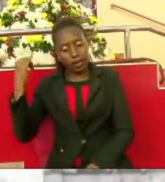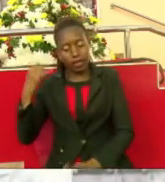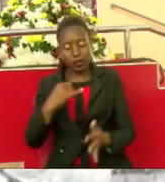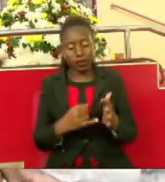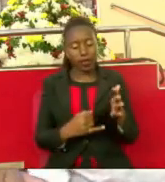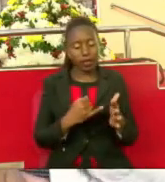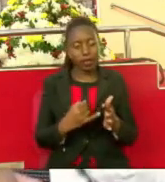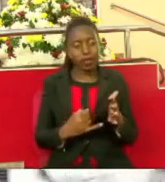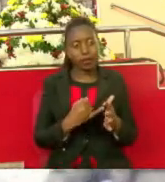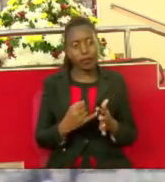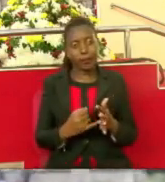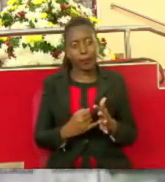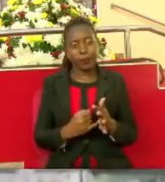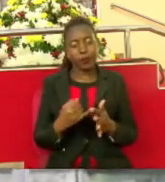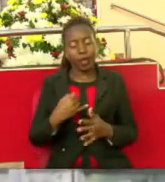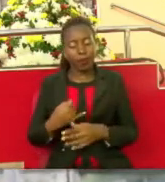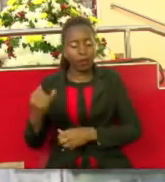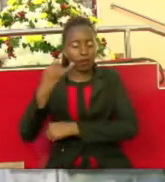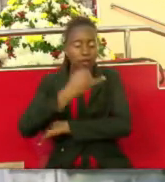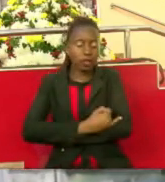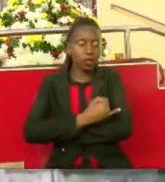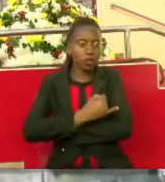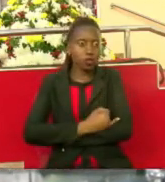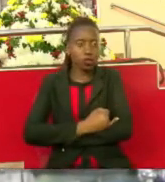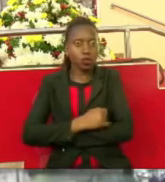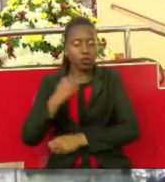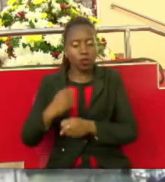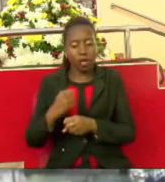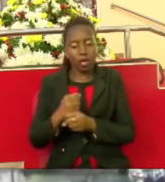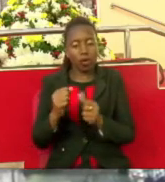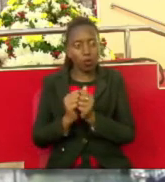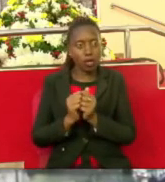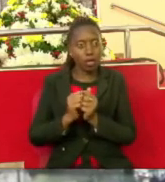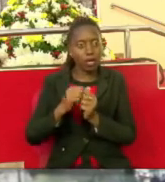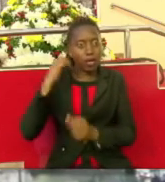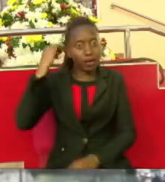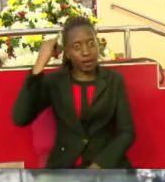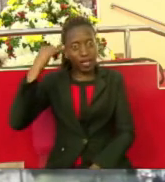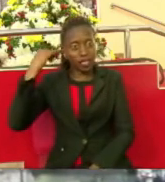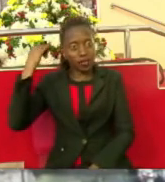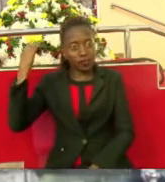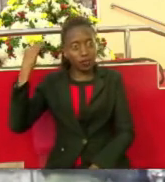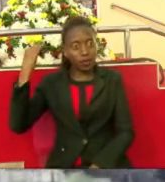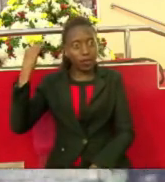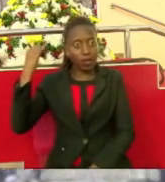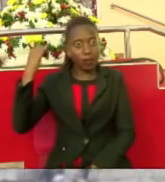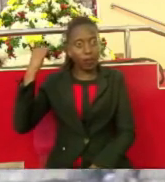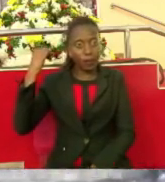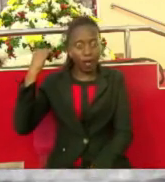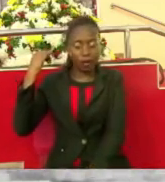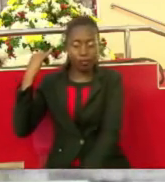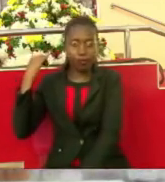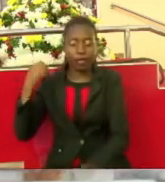ya ubunifu. I was in an institution that was dealing with the creatives. Katika taasisi tulikuwa tunashughulikia wabunifu. So the people we